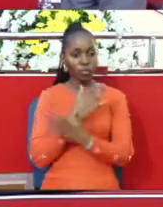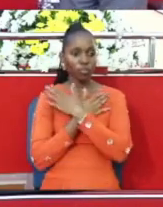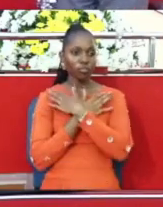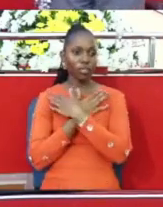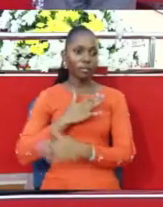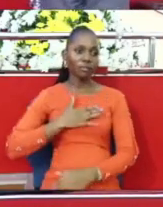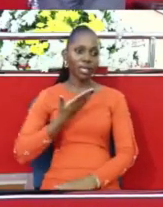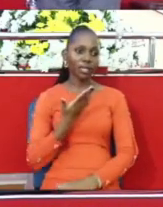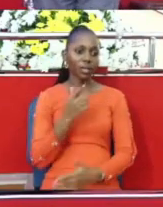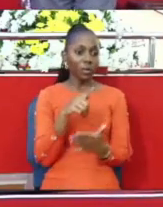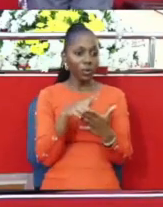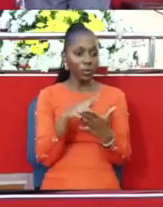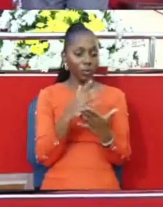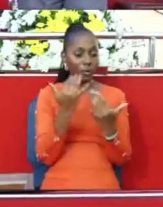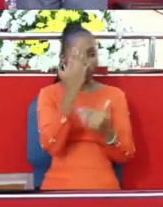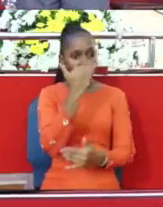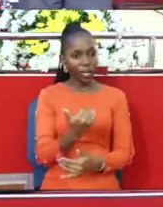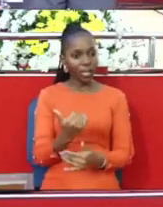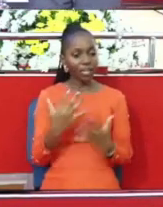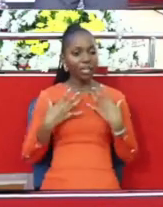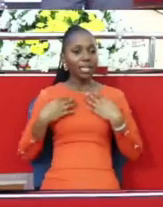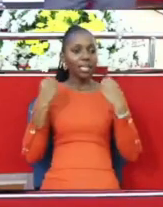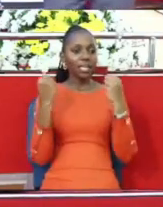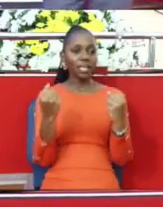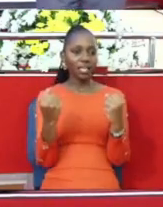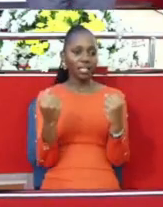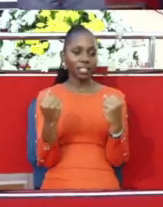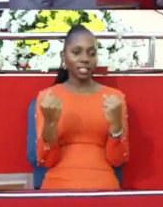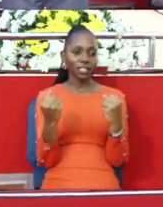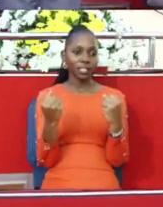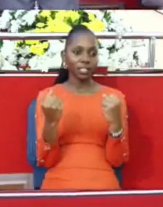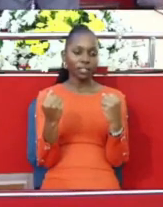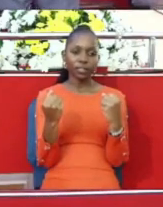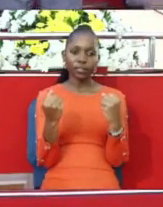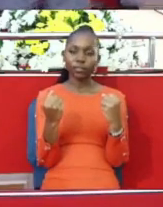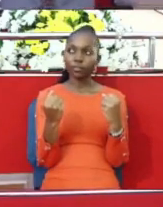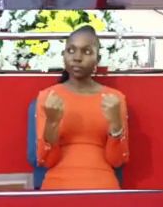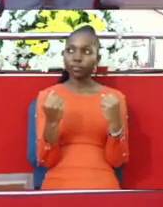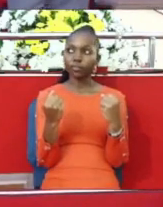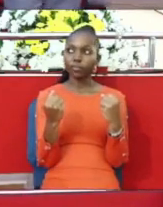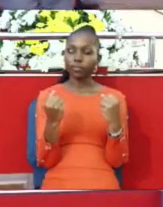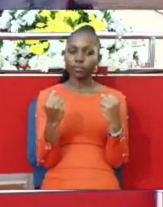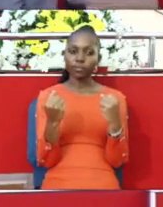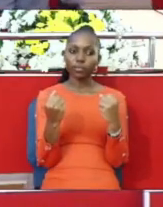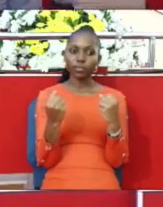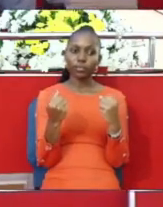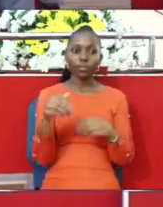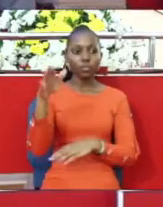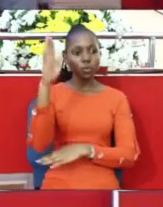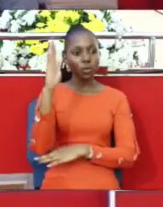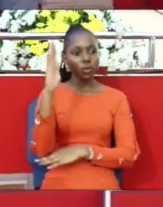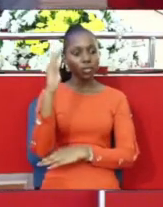what doctors can give up when they have given up on us. Bwana anaweza fanya zaidi wakati madaktari wametoka. The Lord can do it for us.